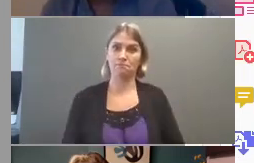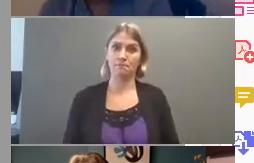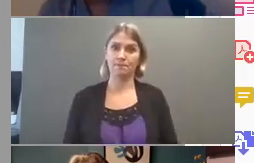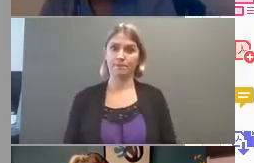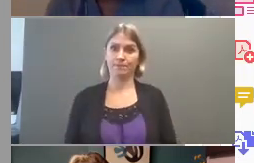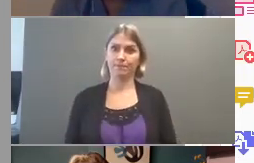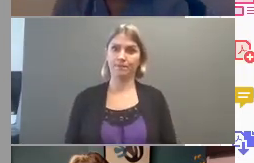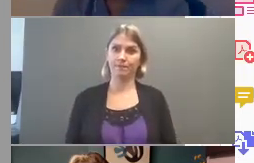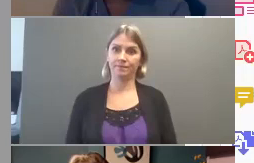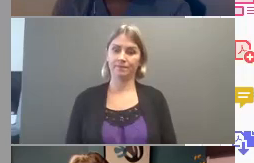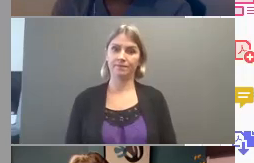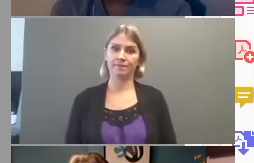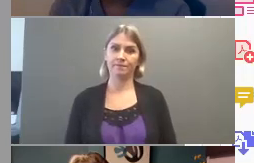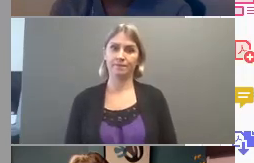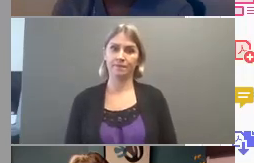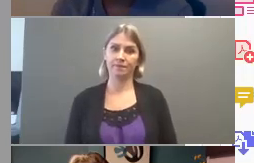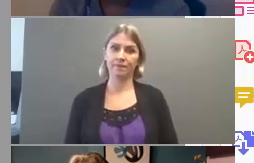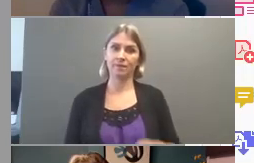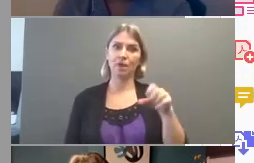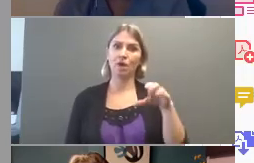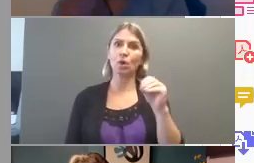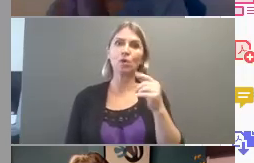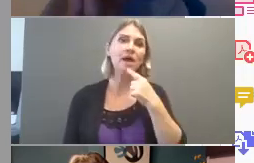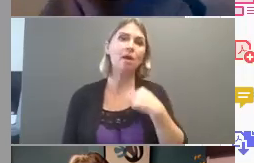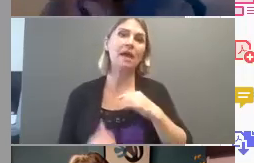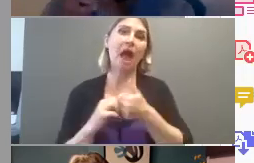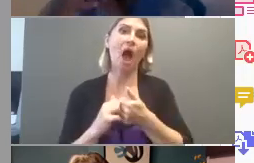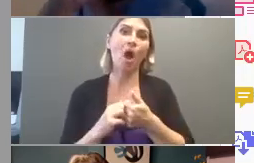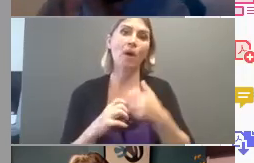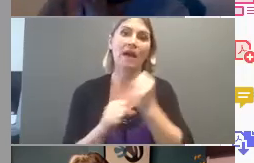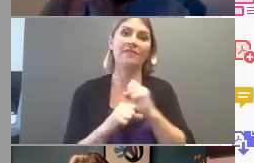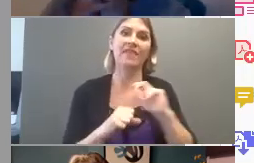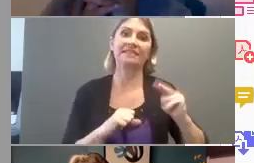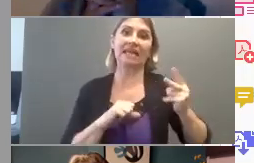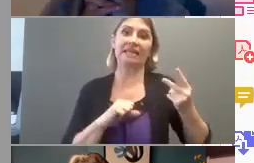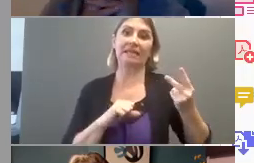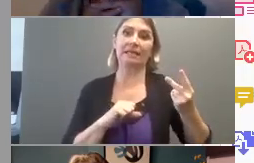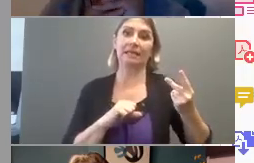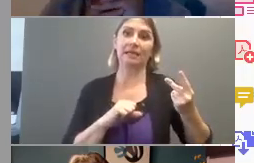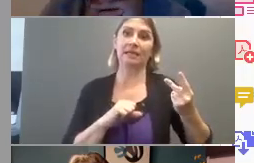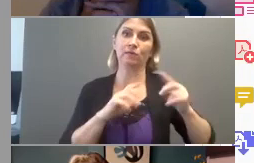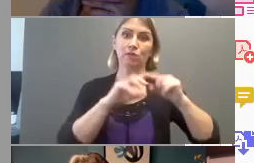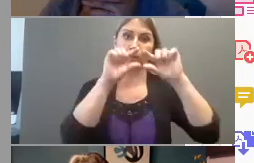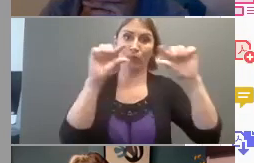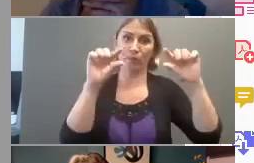Let's pick Kavyashri. So Kavyashri, tell me how I got from the second equation to the third equation.